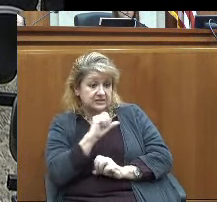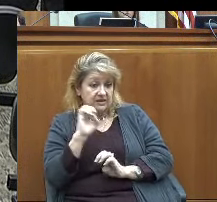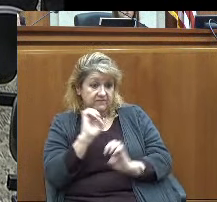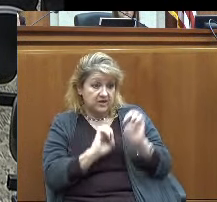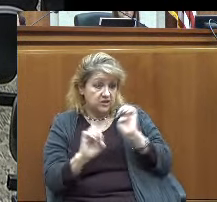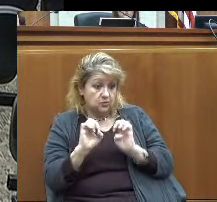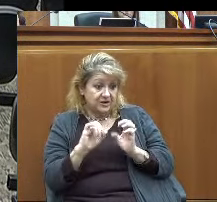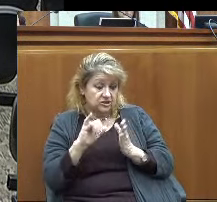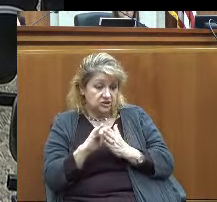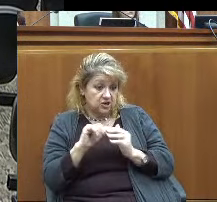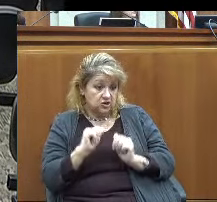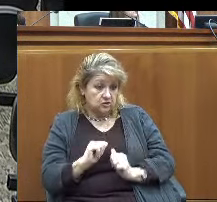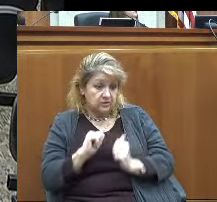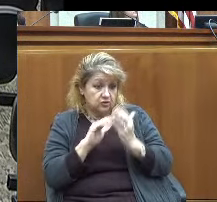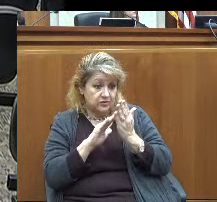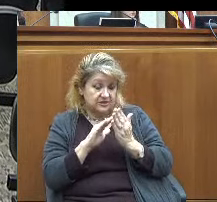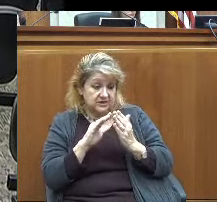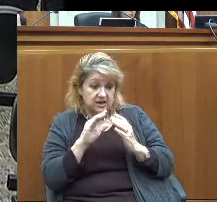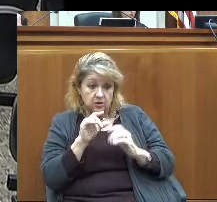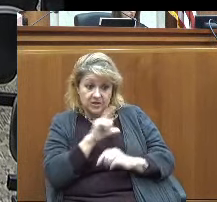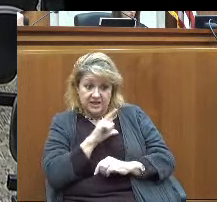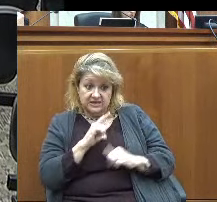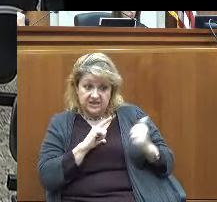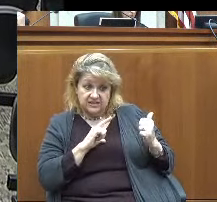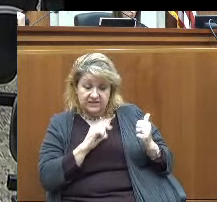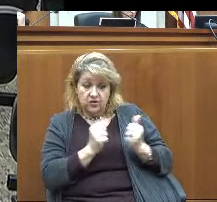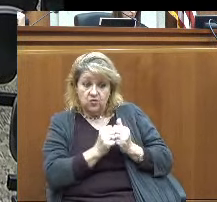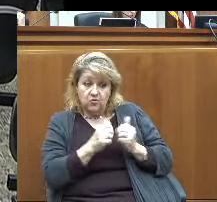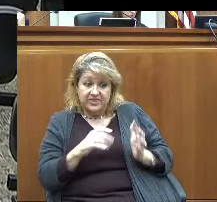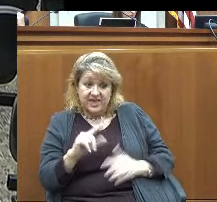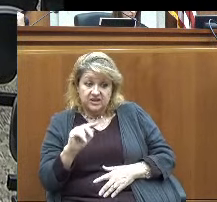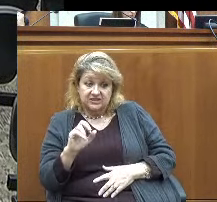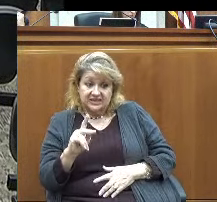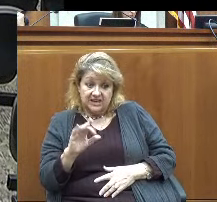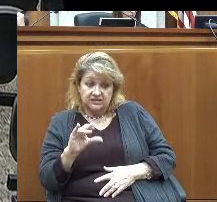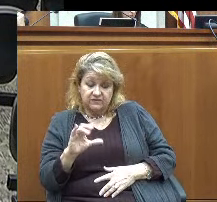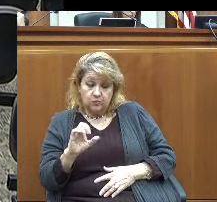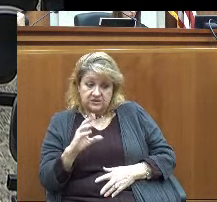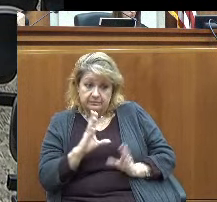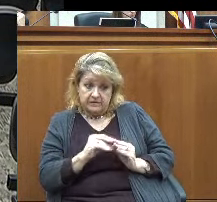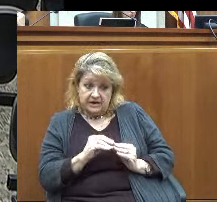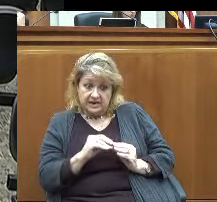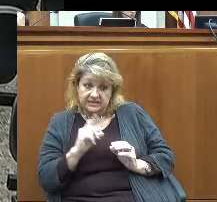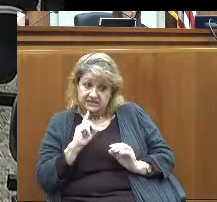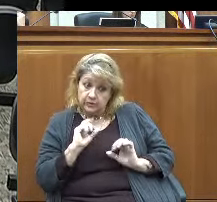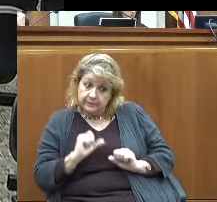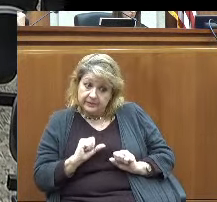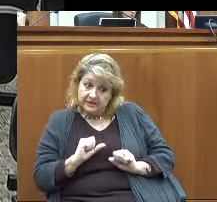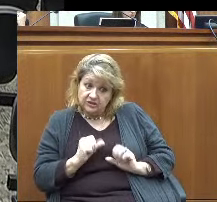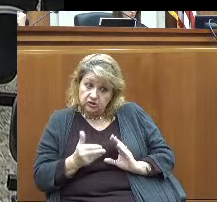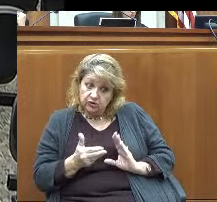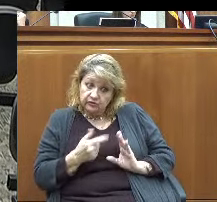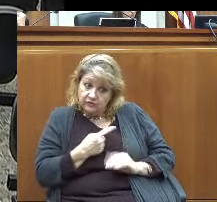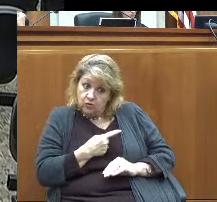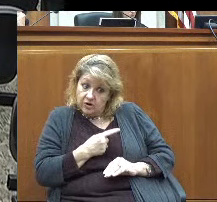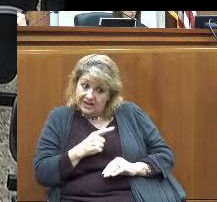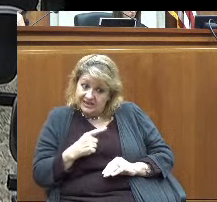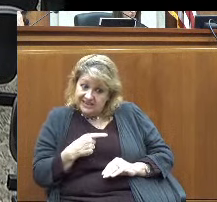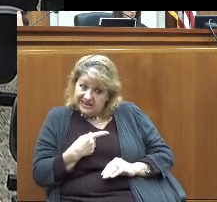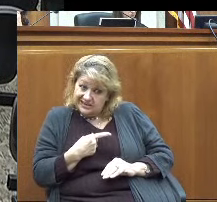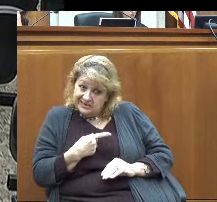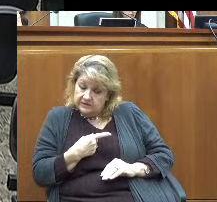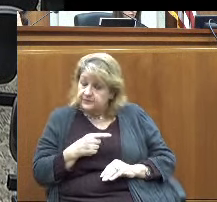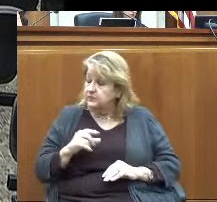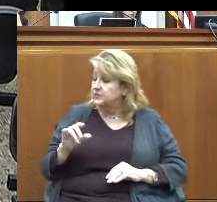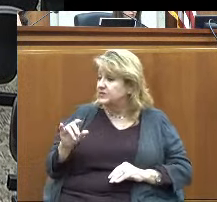addressed legislatively even without the task force meeting? Is there a potential for that? I